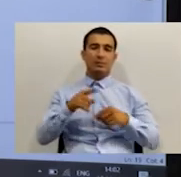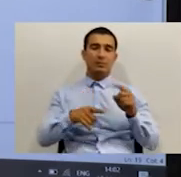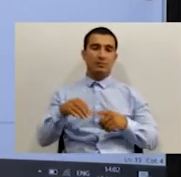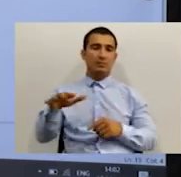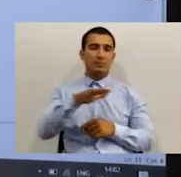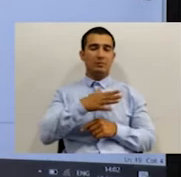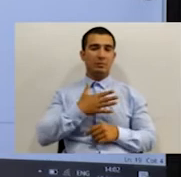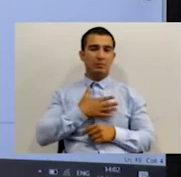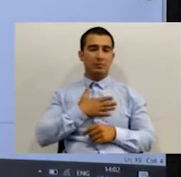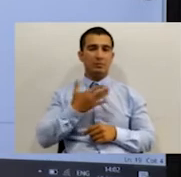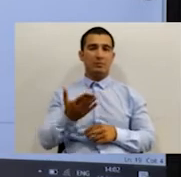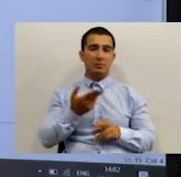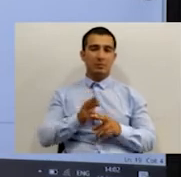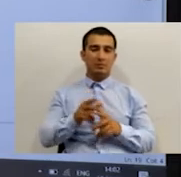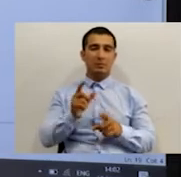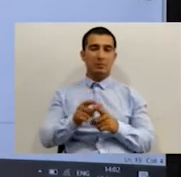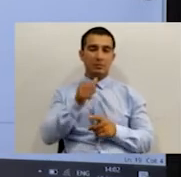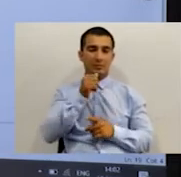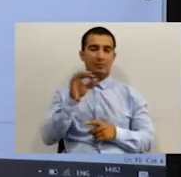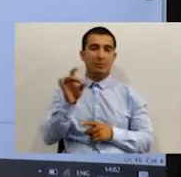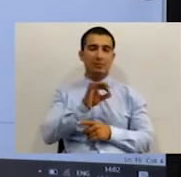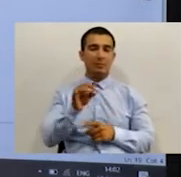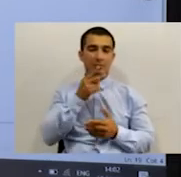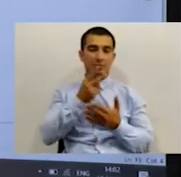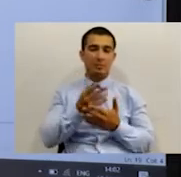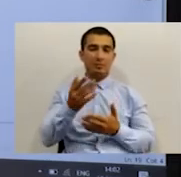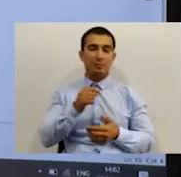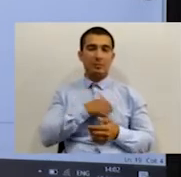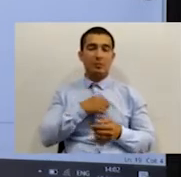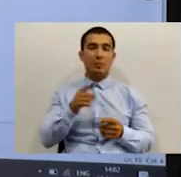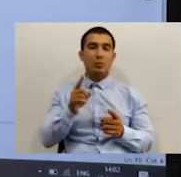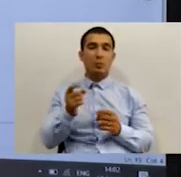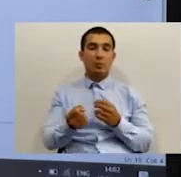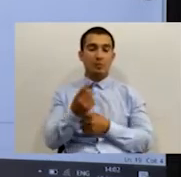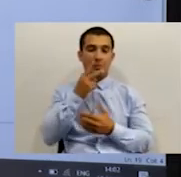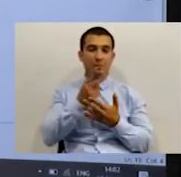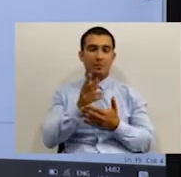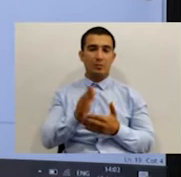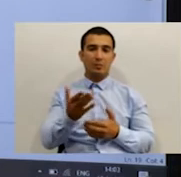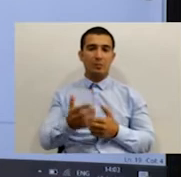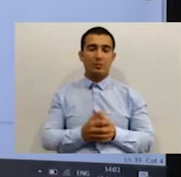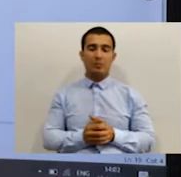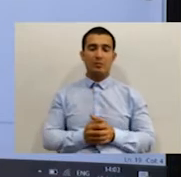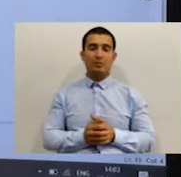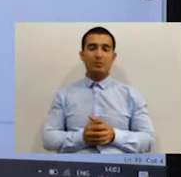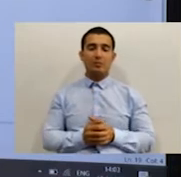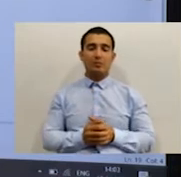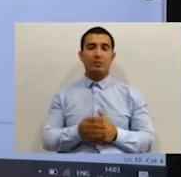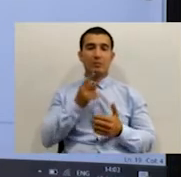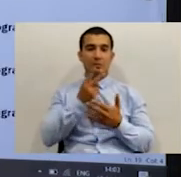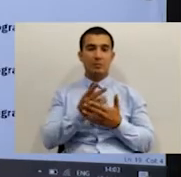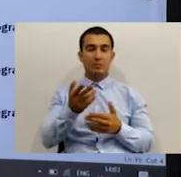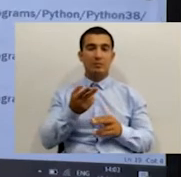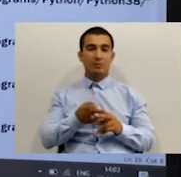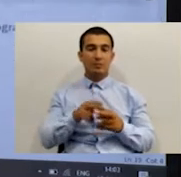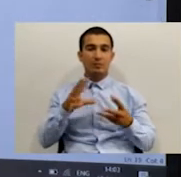ona vatanim degan so'zni misol uchun hozir ekranga chiqarmoqchimiz. Bunda qanday jarayon bo'ladi?